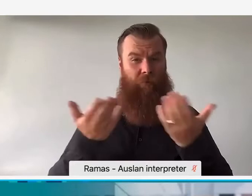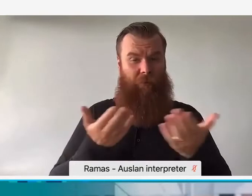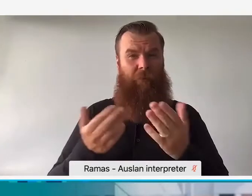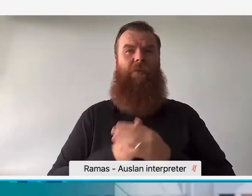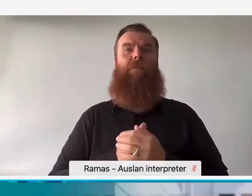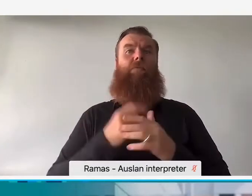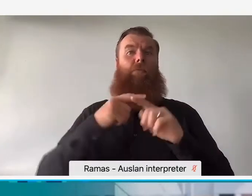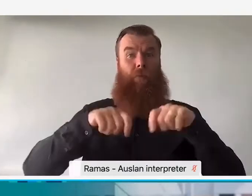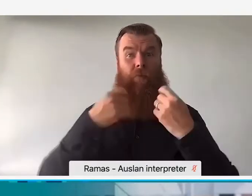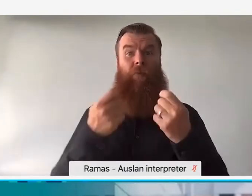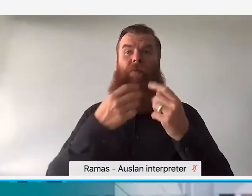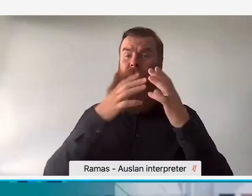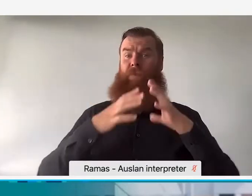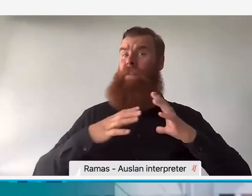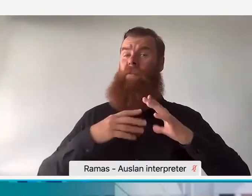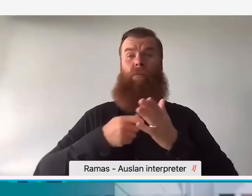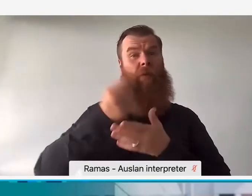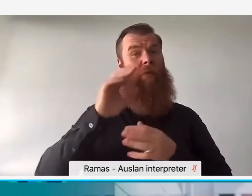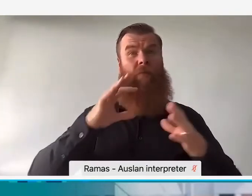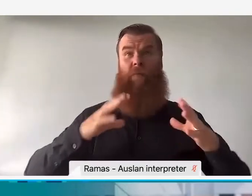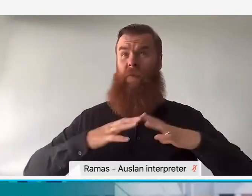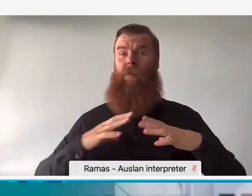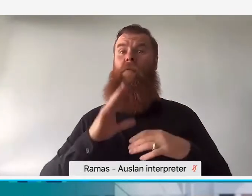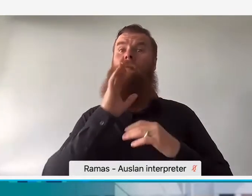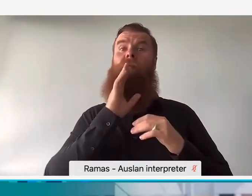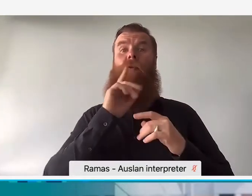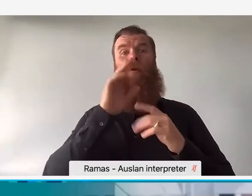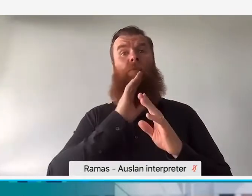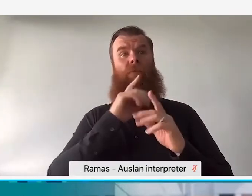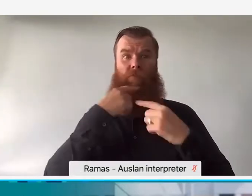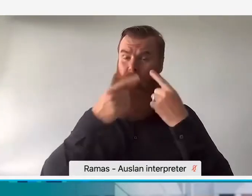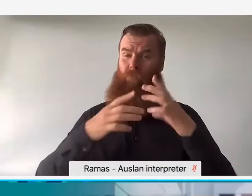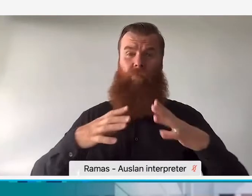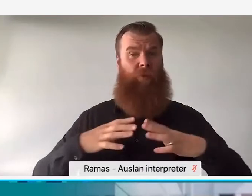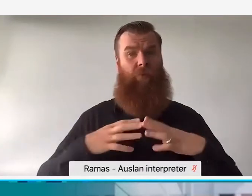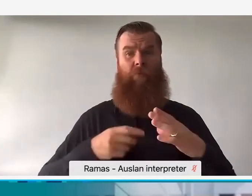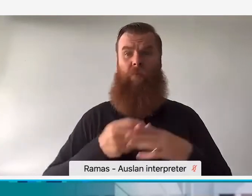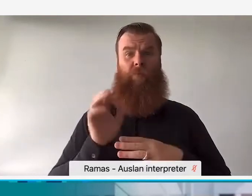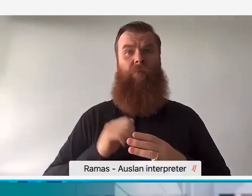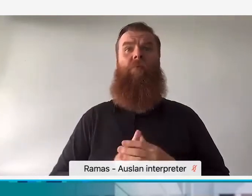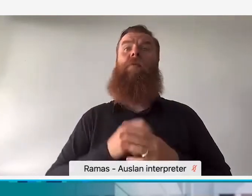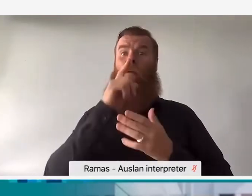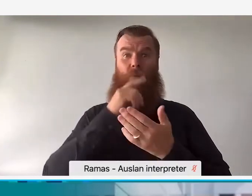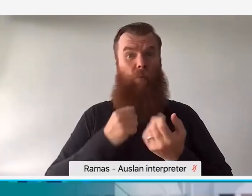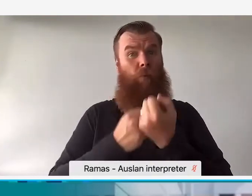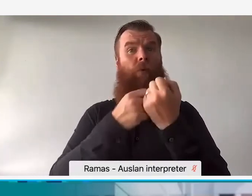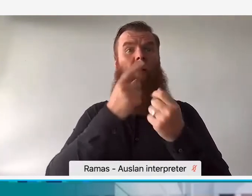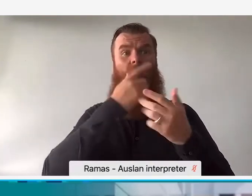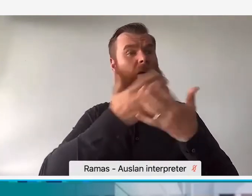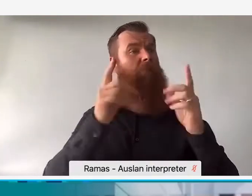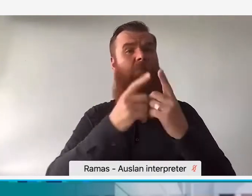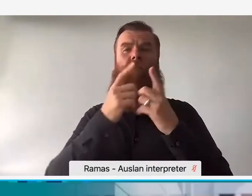and confidential business advice. This service can also support providers to develop local strategies to